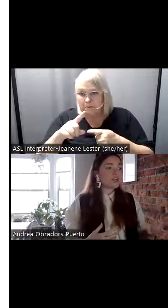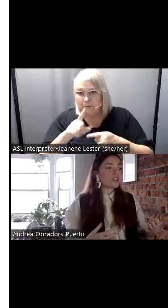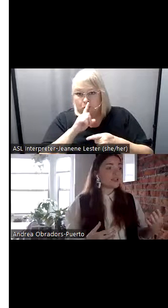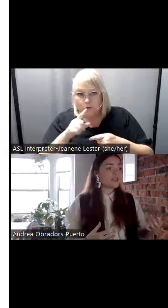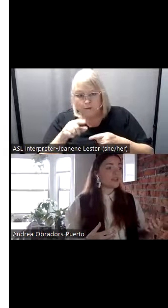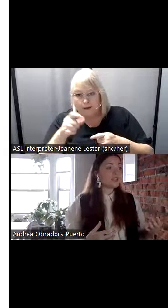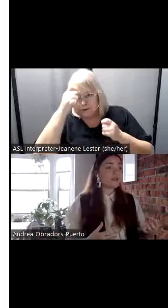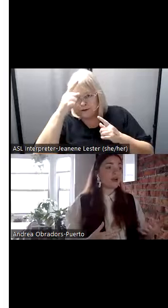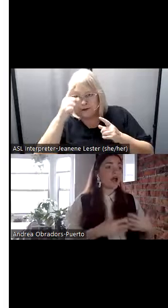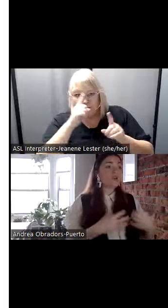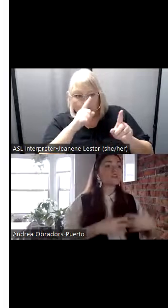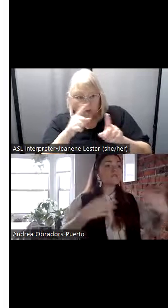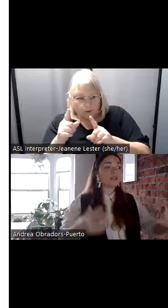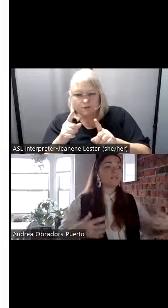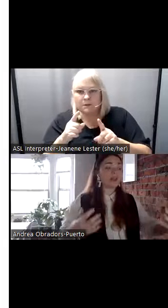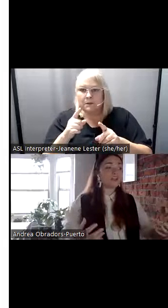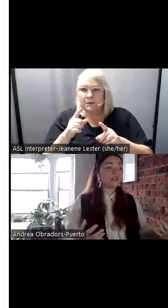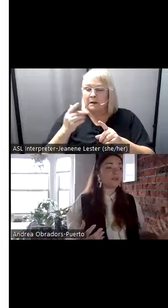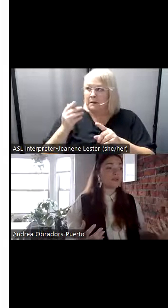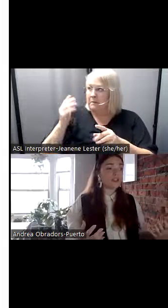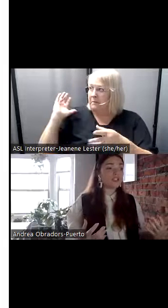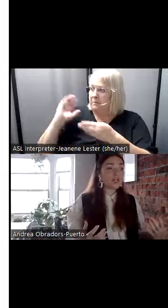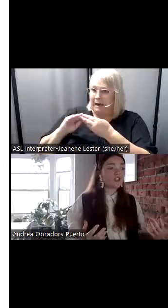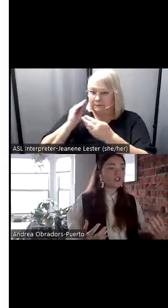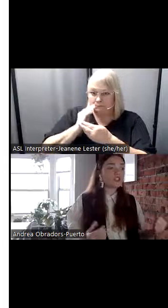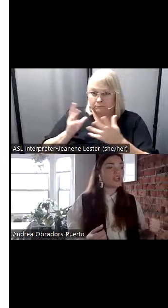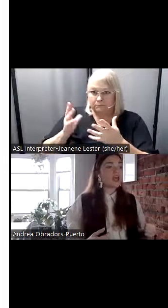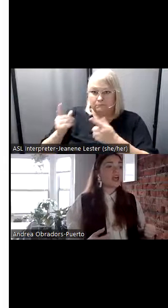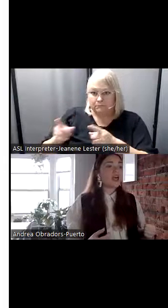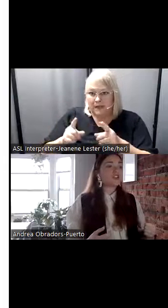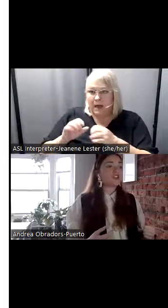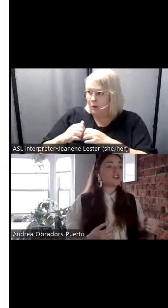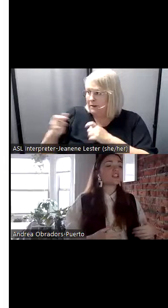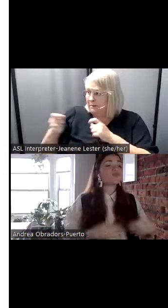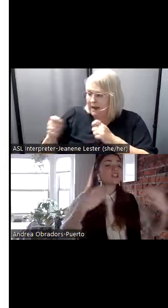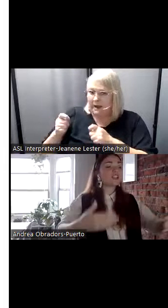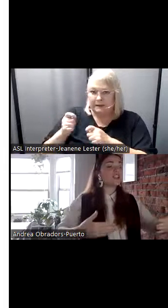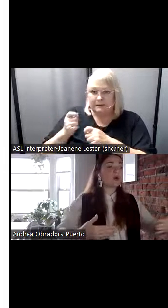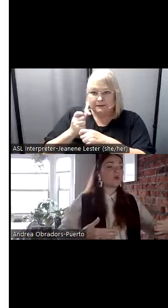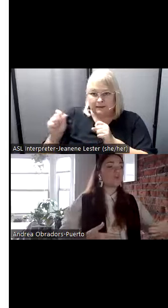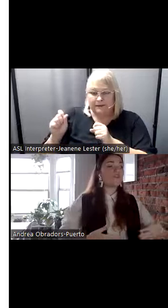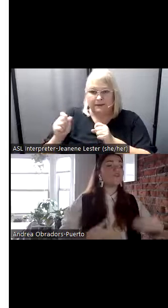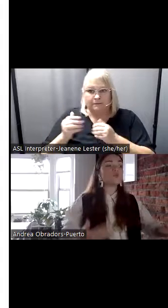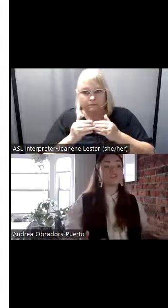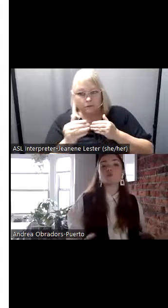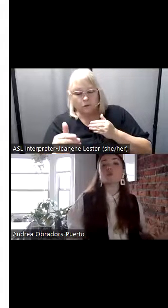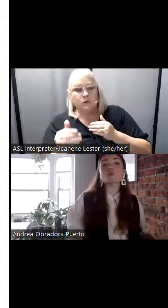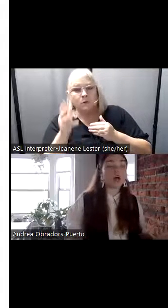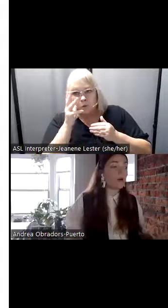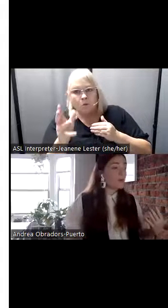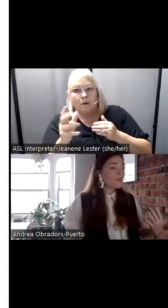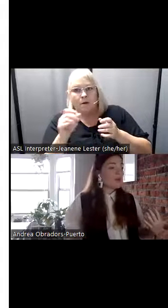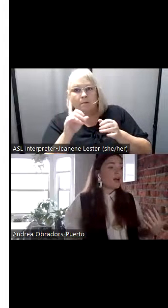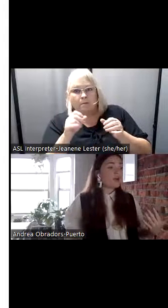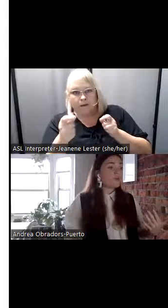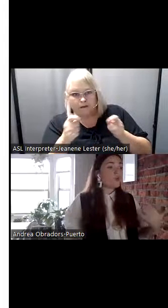and present experiences about how we submit and manage safety events at Seattle Children's, and share expectations about what the new system should